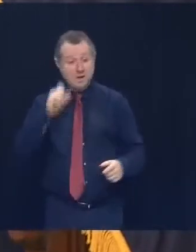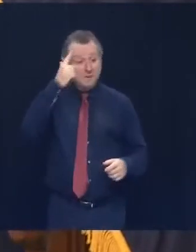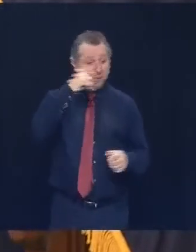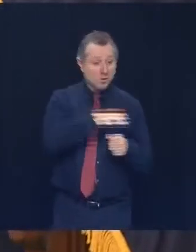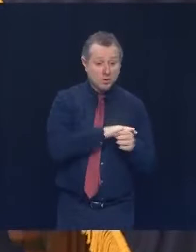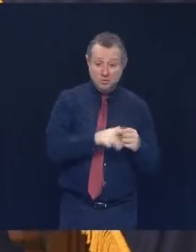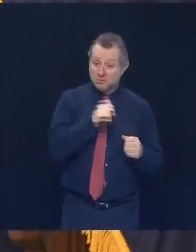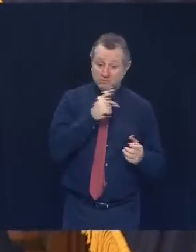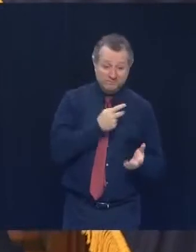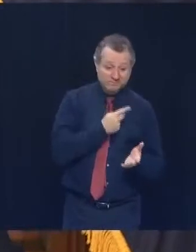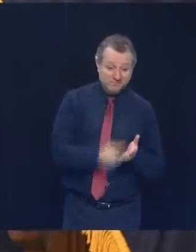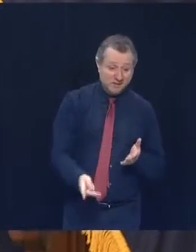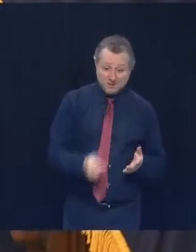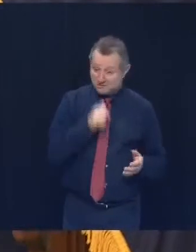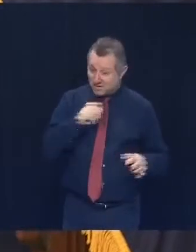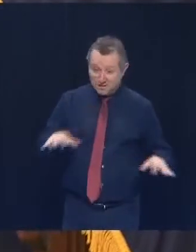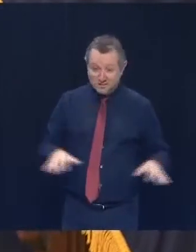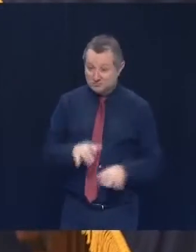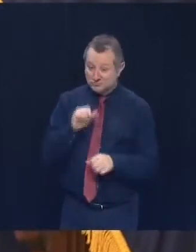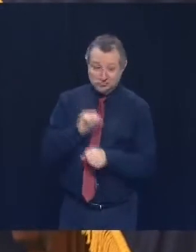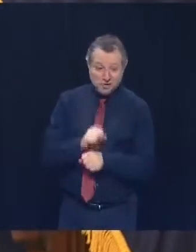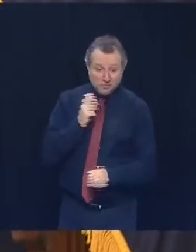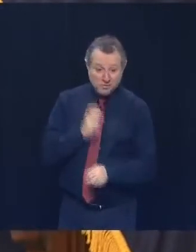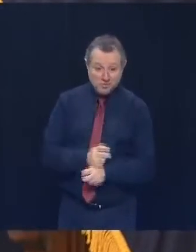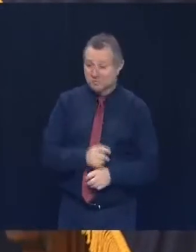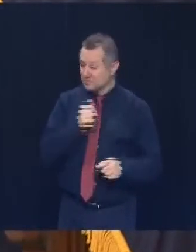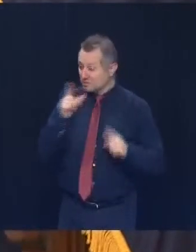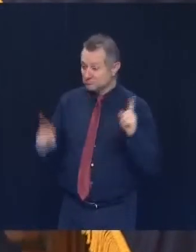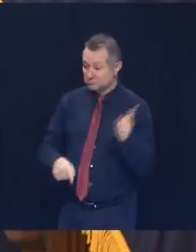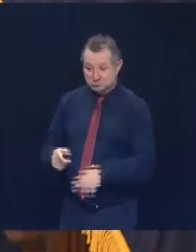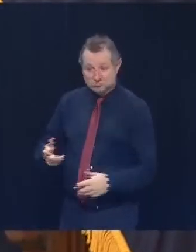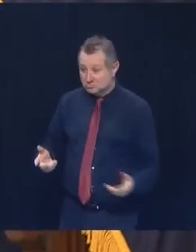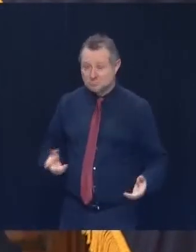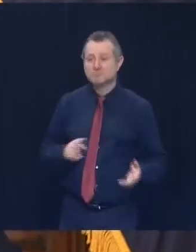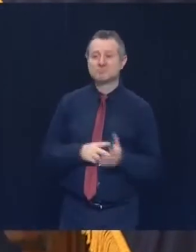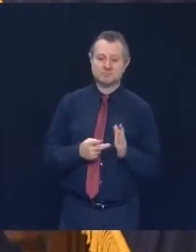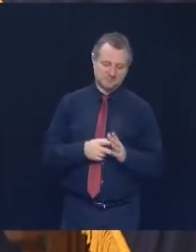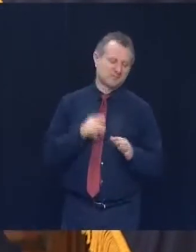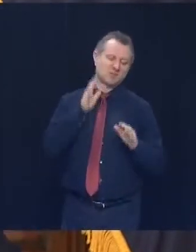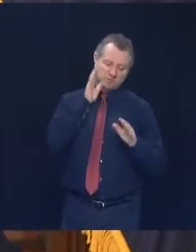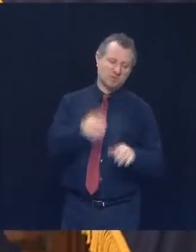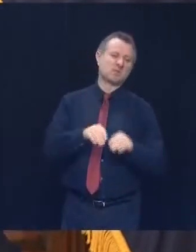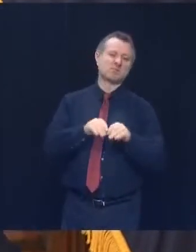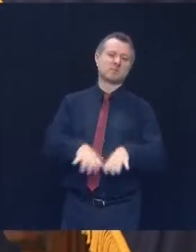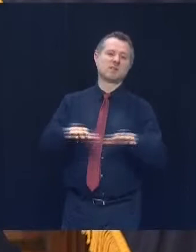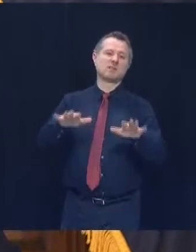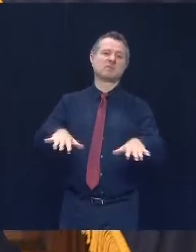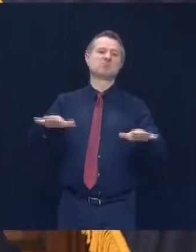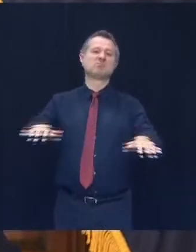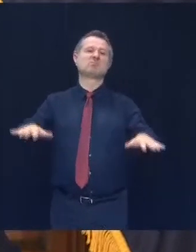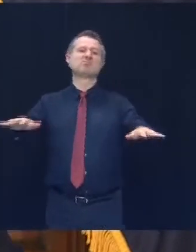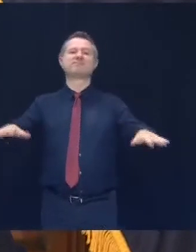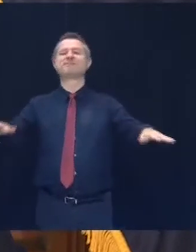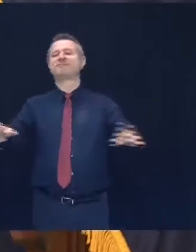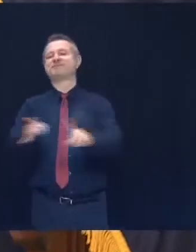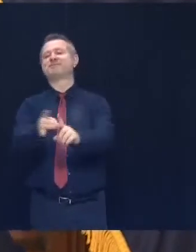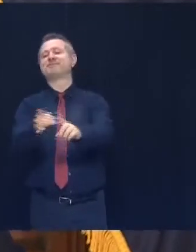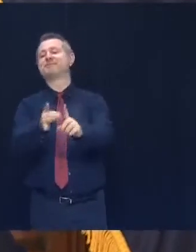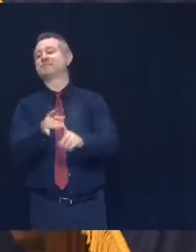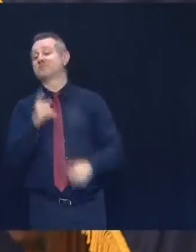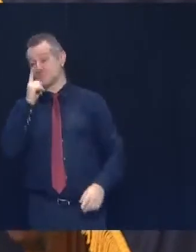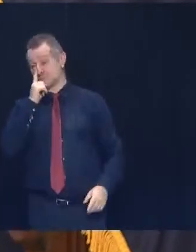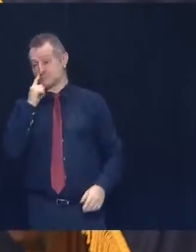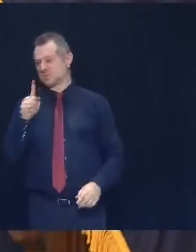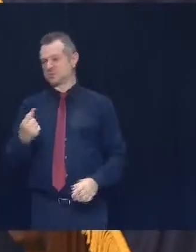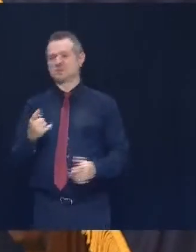fails to do its job, which is enforce, and then it's going to spread. That's the only way it happens.